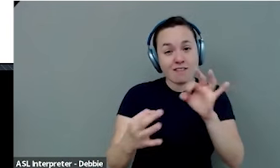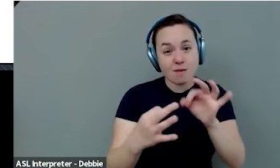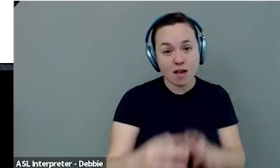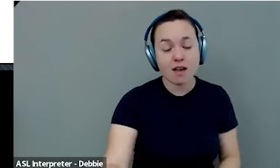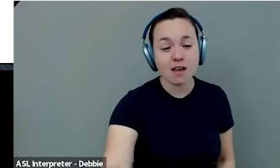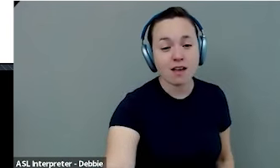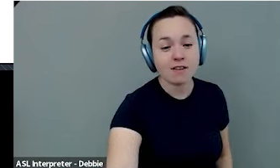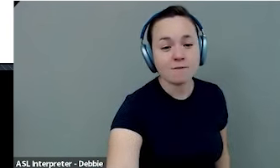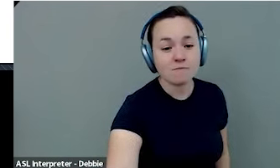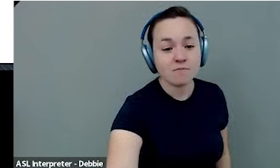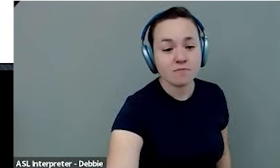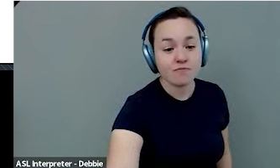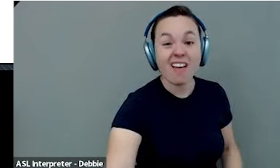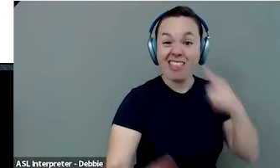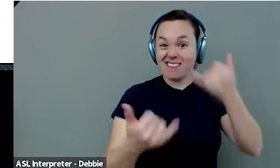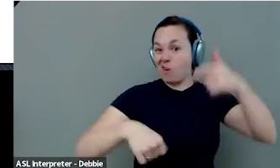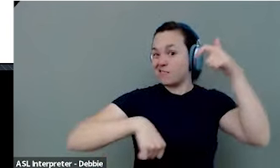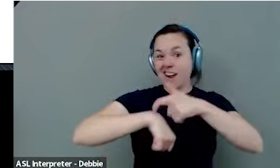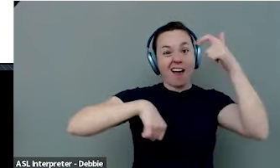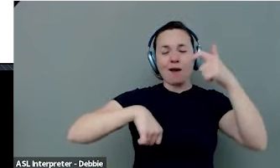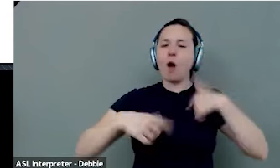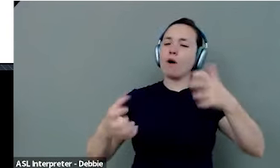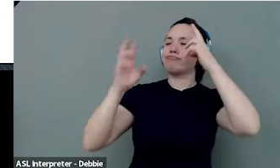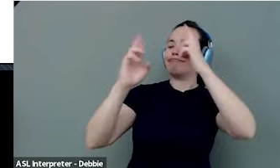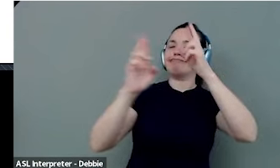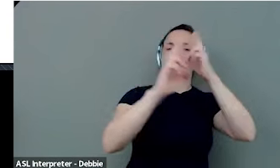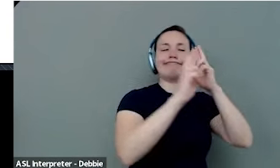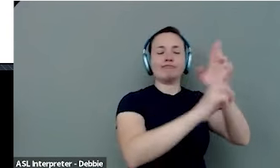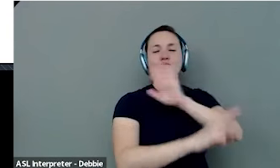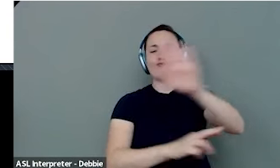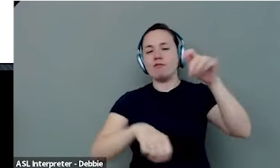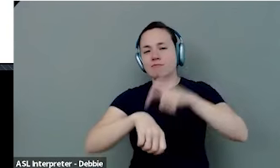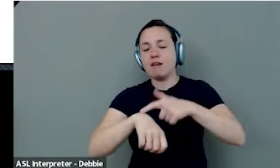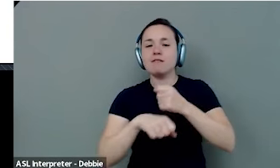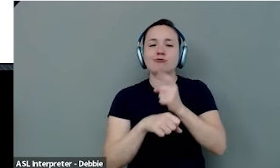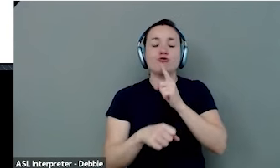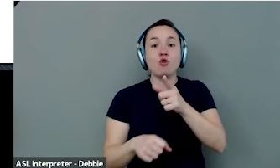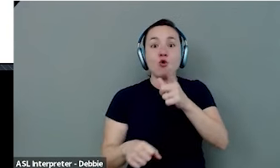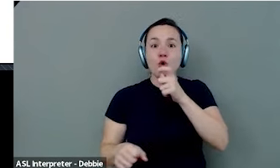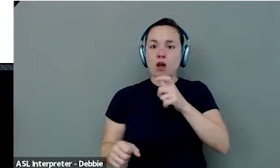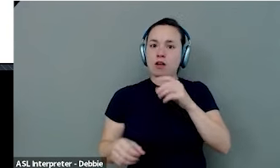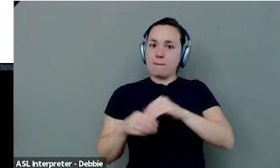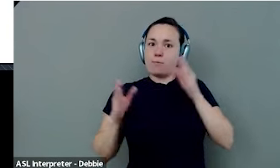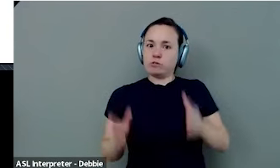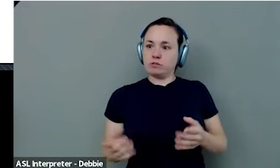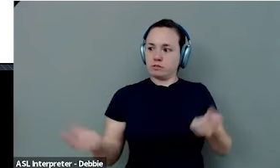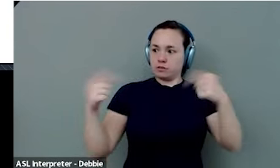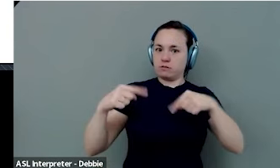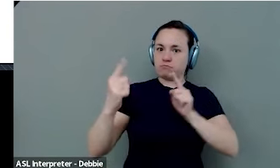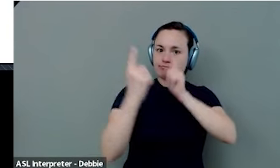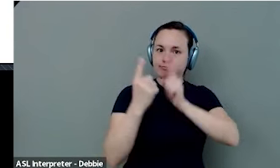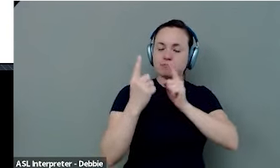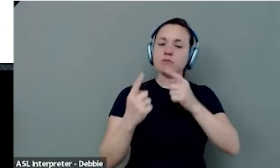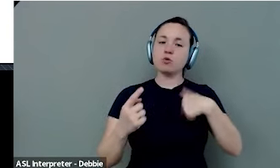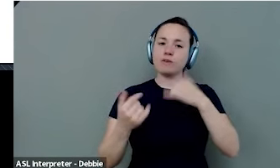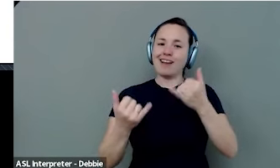And I think we are at time now, and I want to respect everyone's time. For folks who are in person, we're going to transition